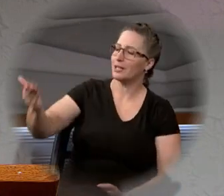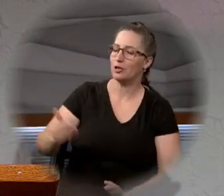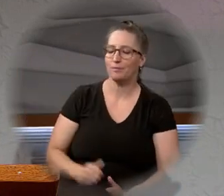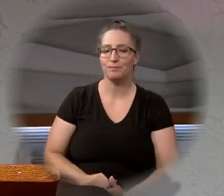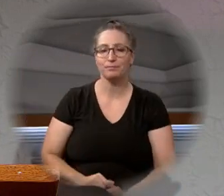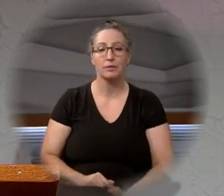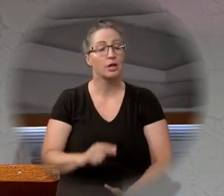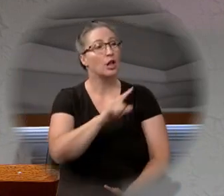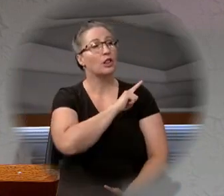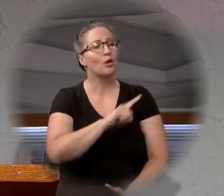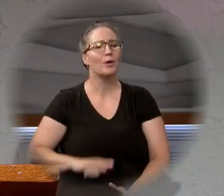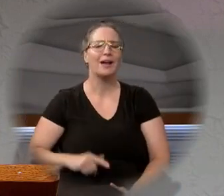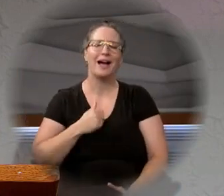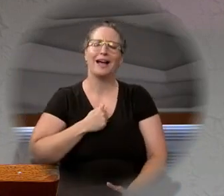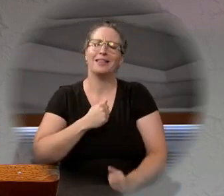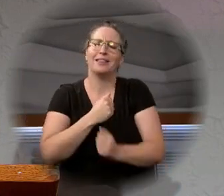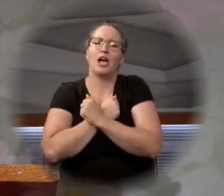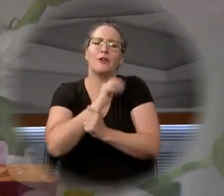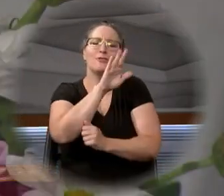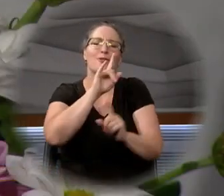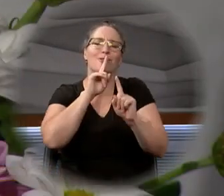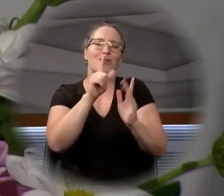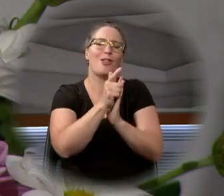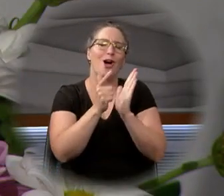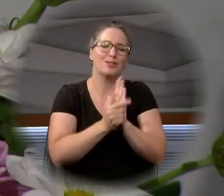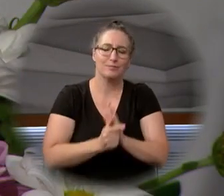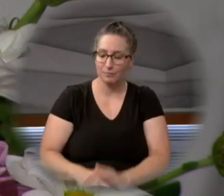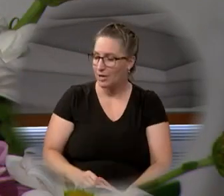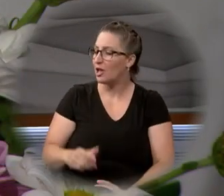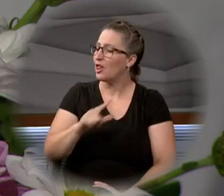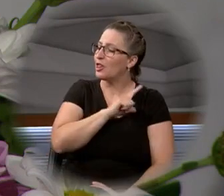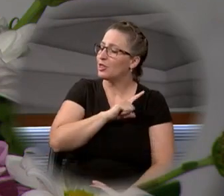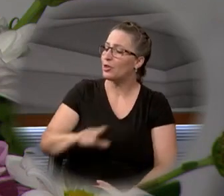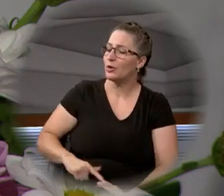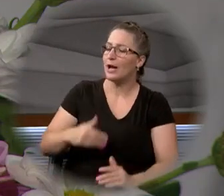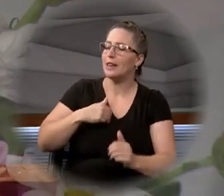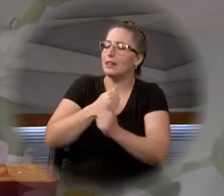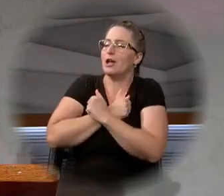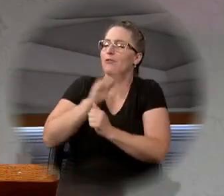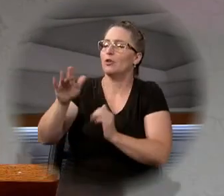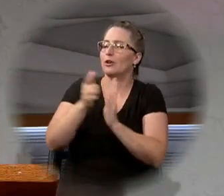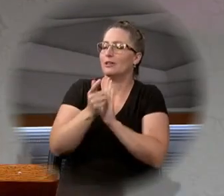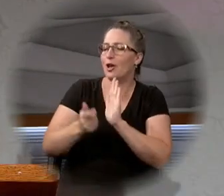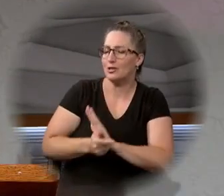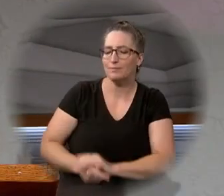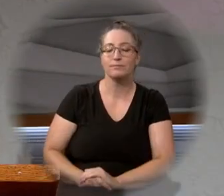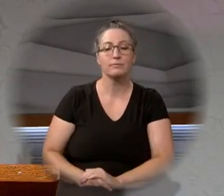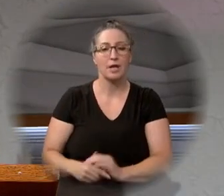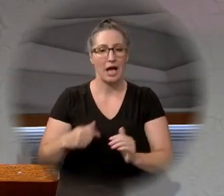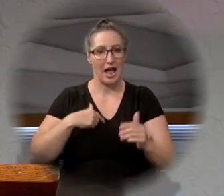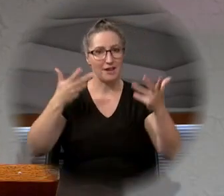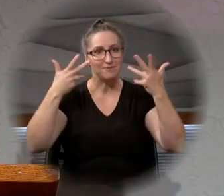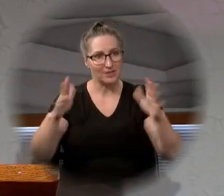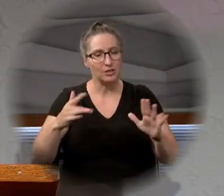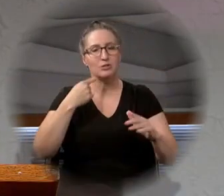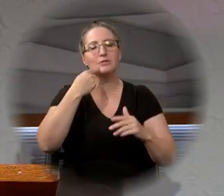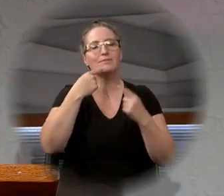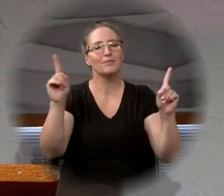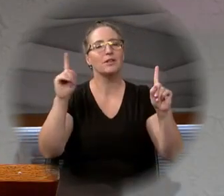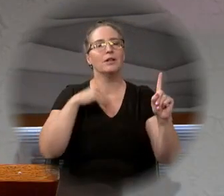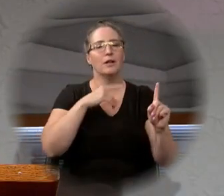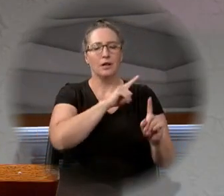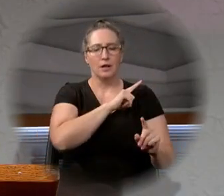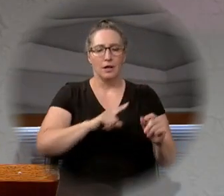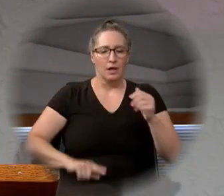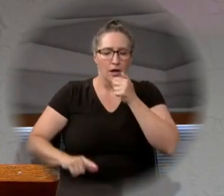Lord, I love your commands. Lord, I love your commands. I have said, O Lord, that my